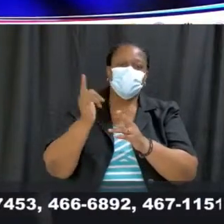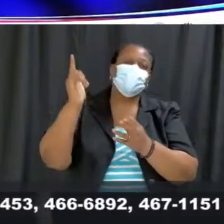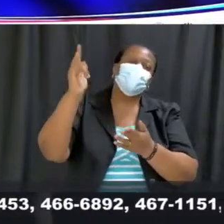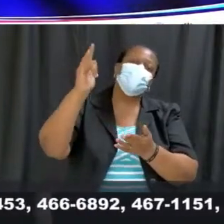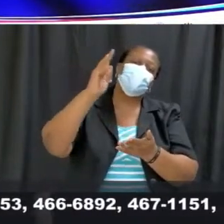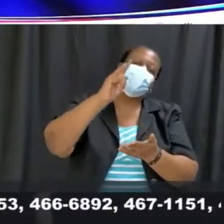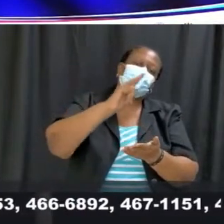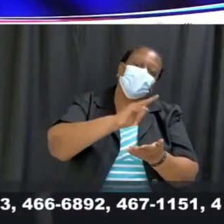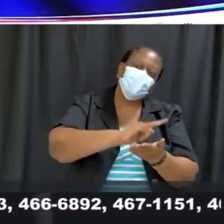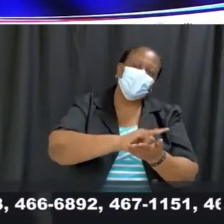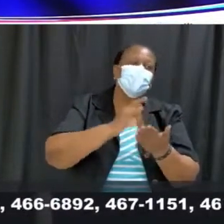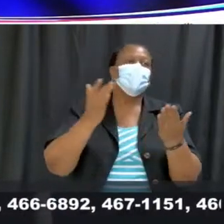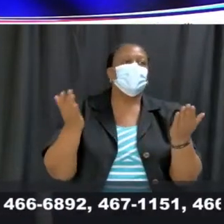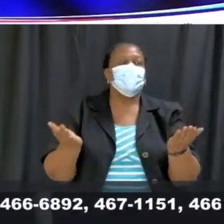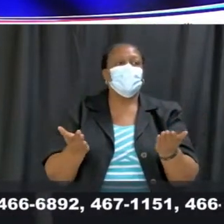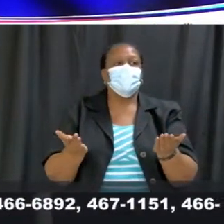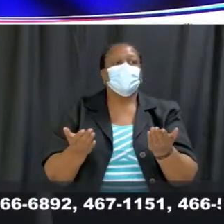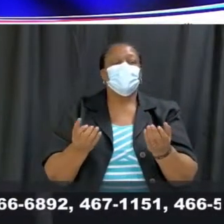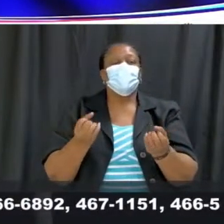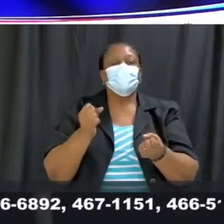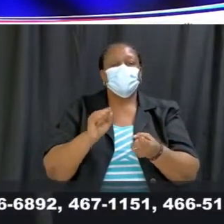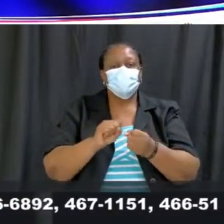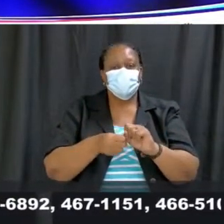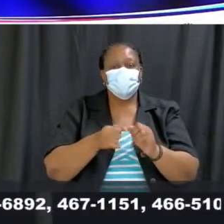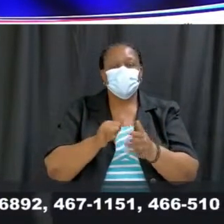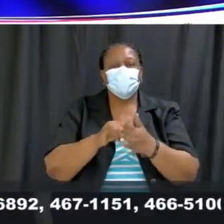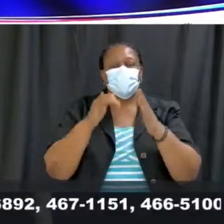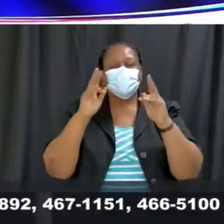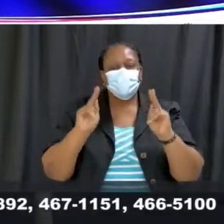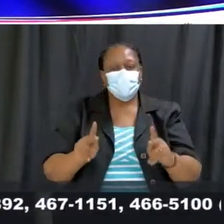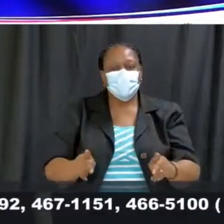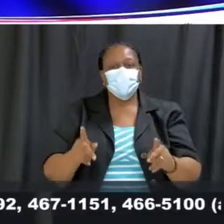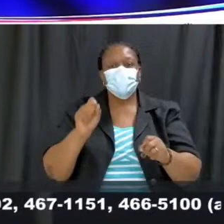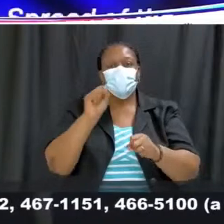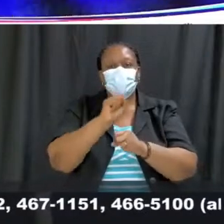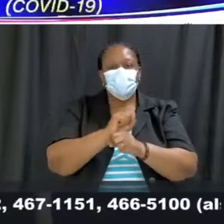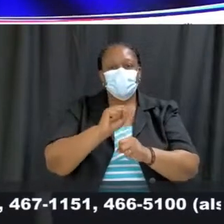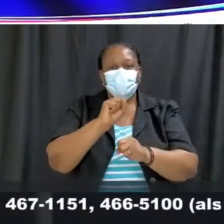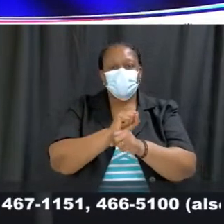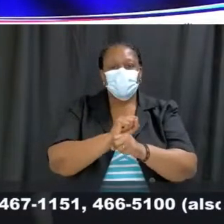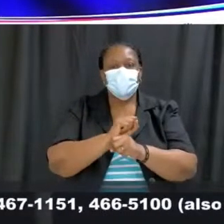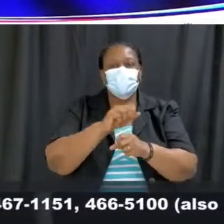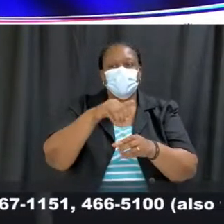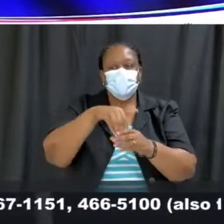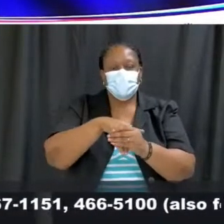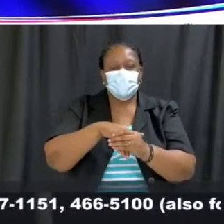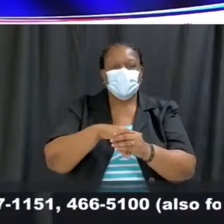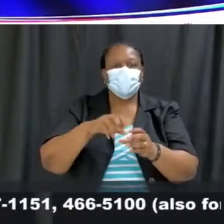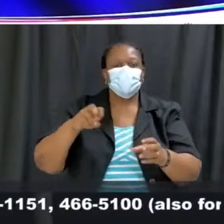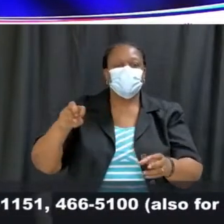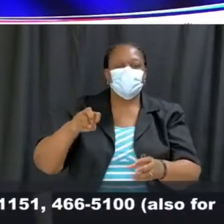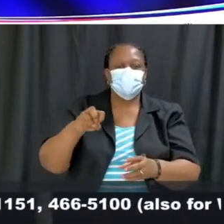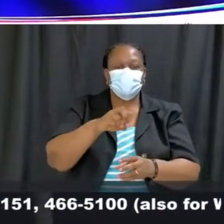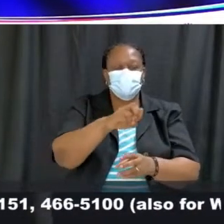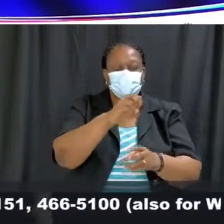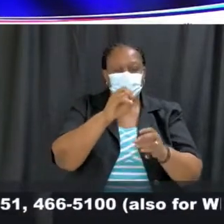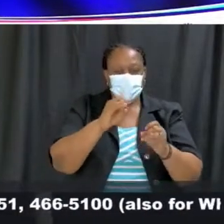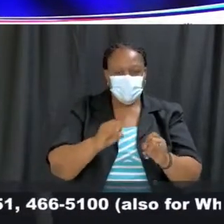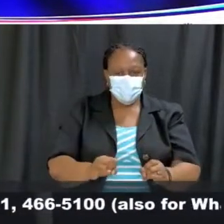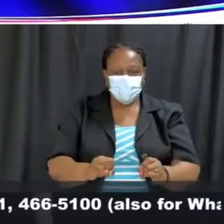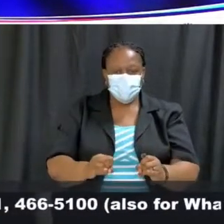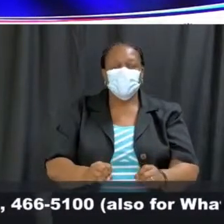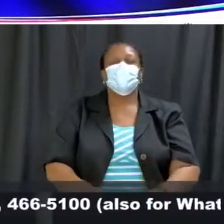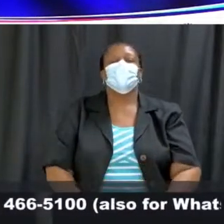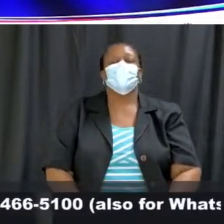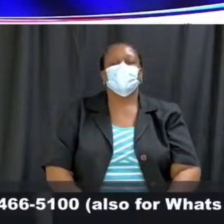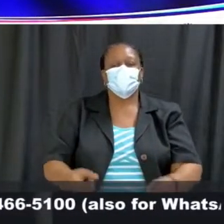the tourism sector, within that area, I'm encouraging you, know that you have another option of a vaccine. Go and get